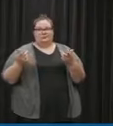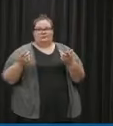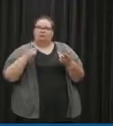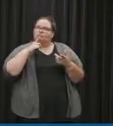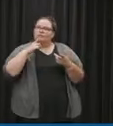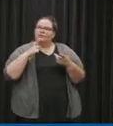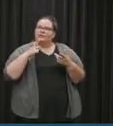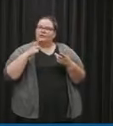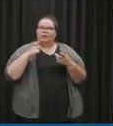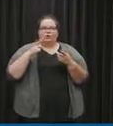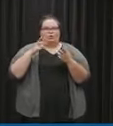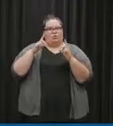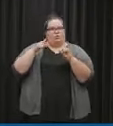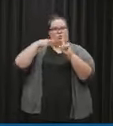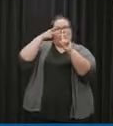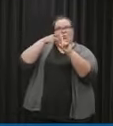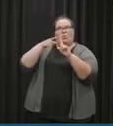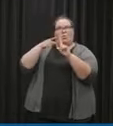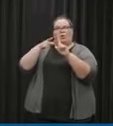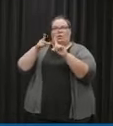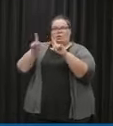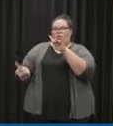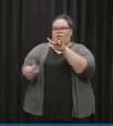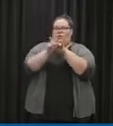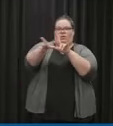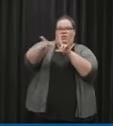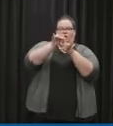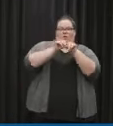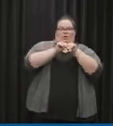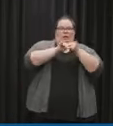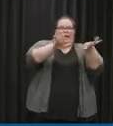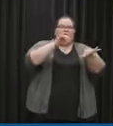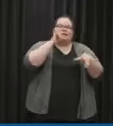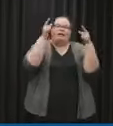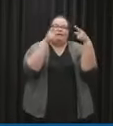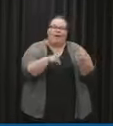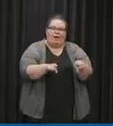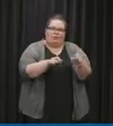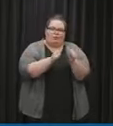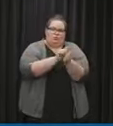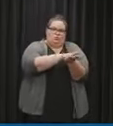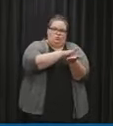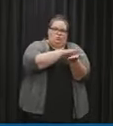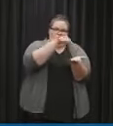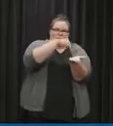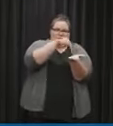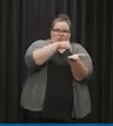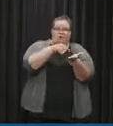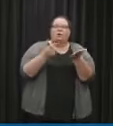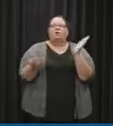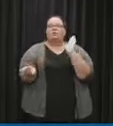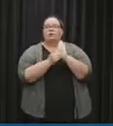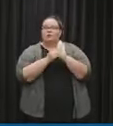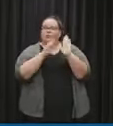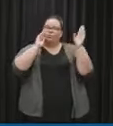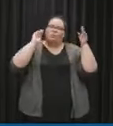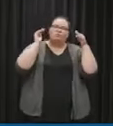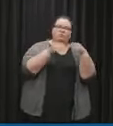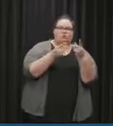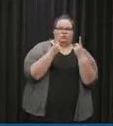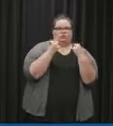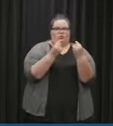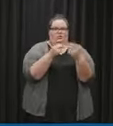a lot of imported cases, and thereby the school systems are protected in terms of those closed institutions. And so, again, we're focusing